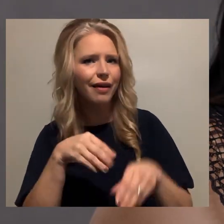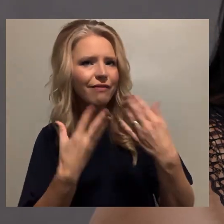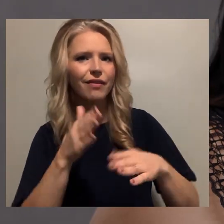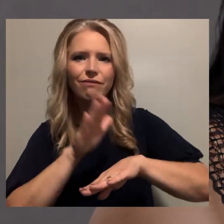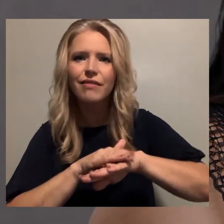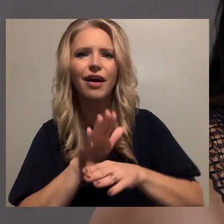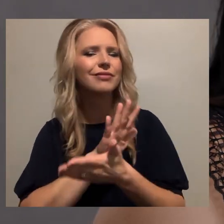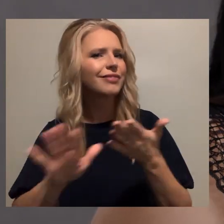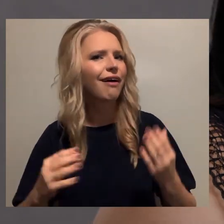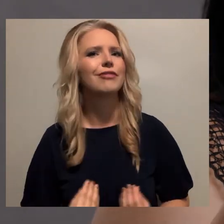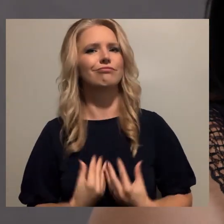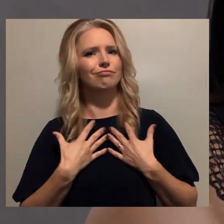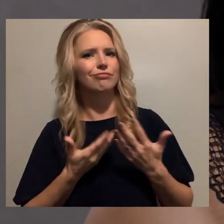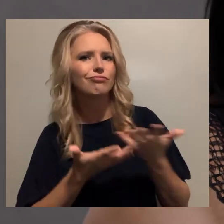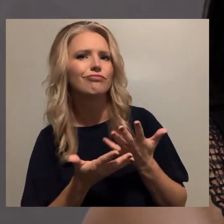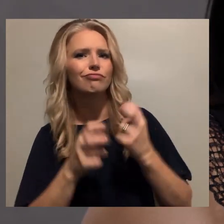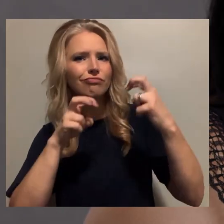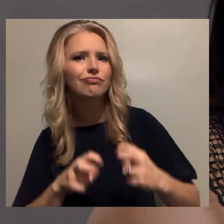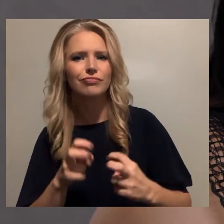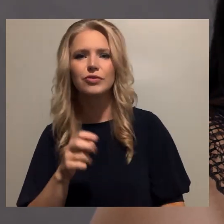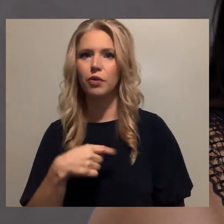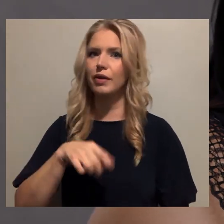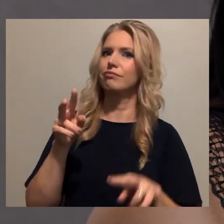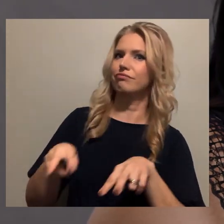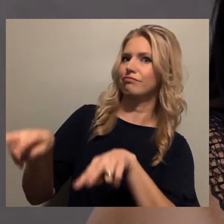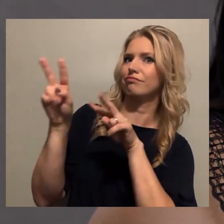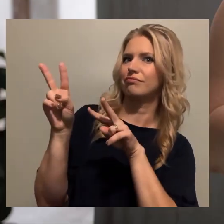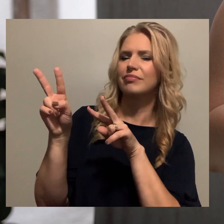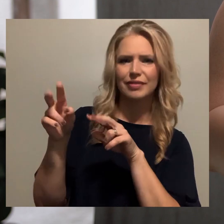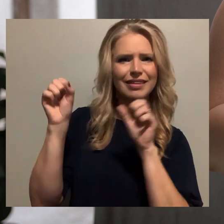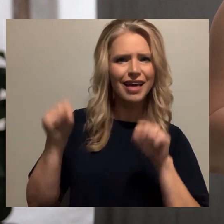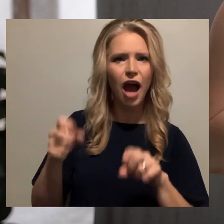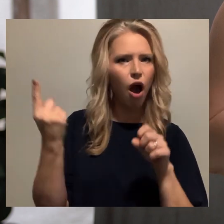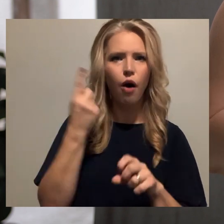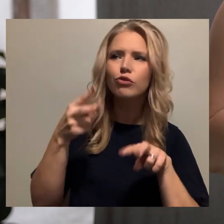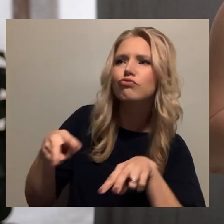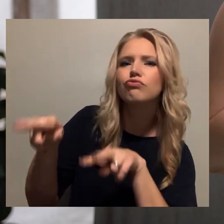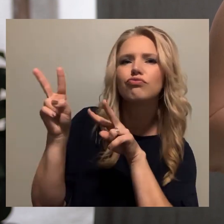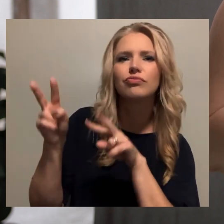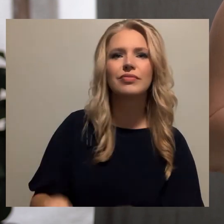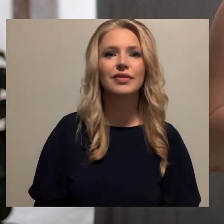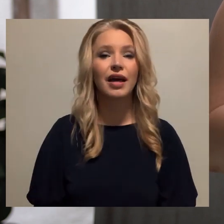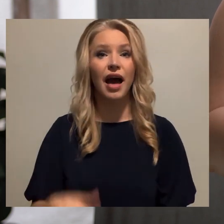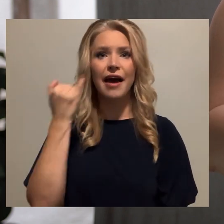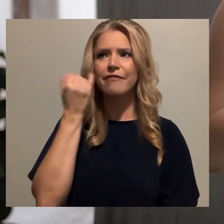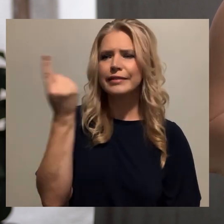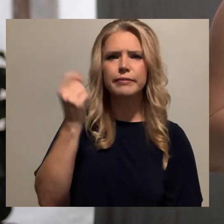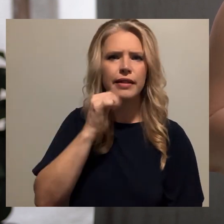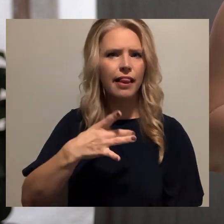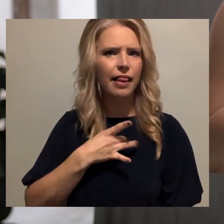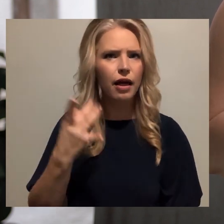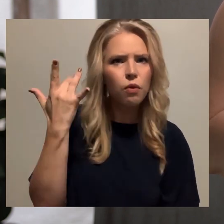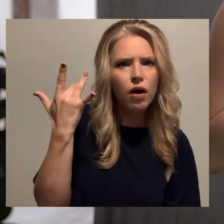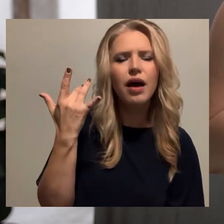just humans. Like, don't put anyone on a pedestal. You're just as good as everyone else. Learn from things that you don't like. Knowing what you don't